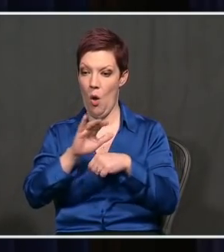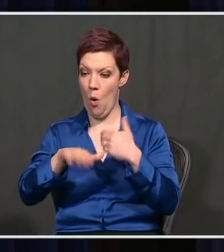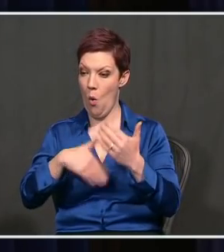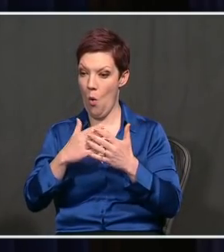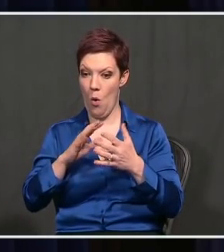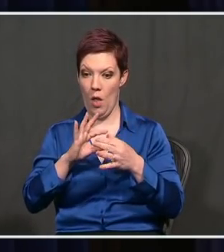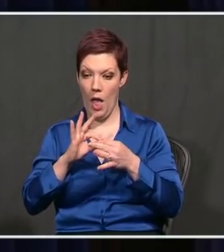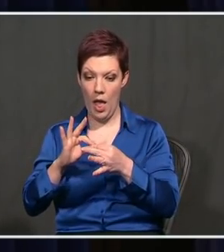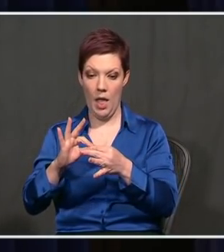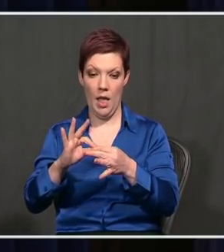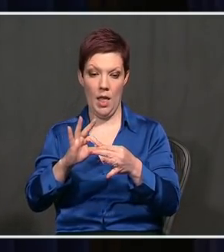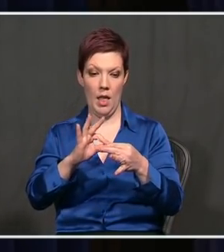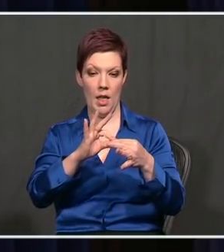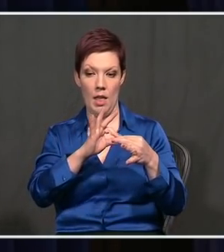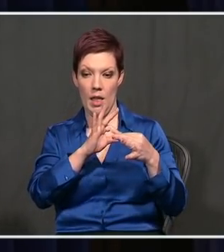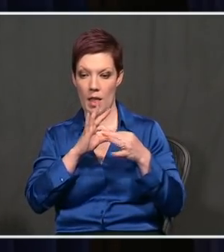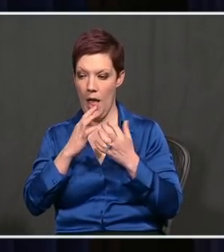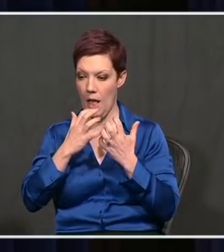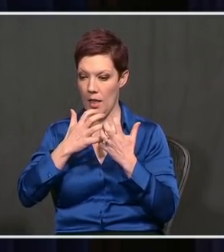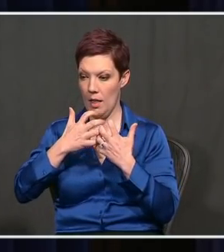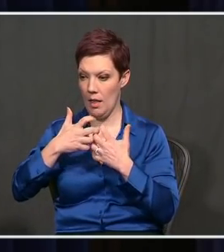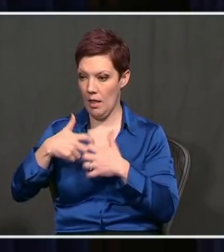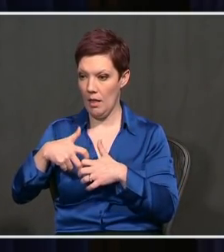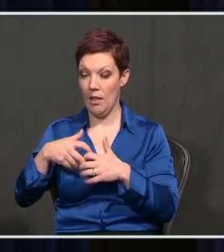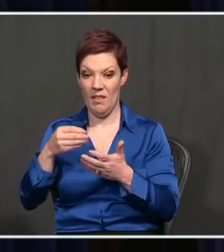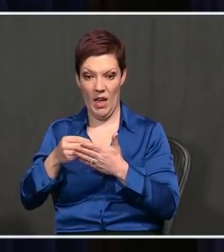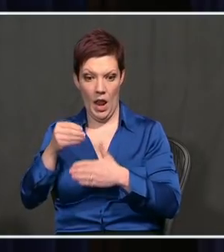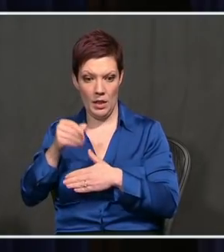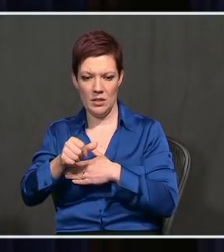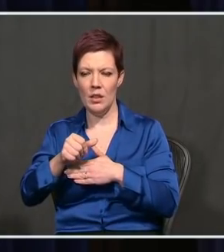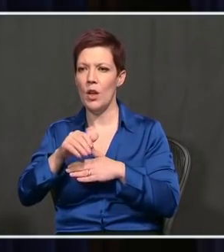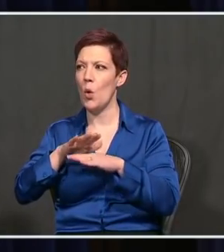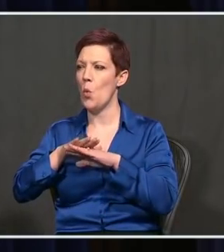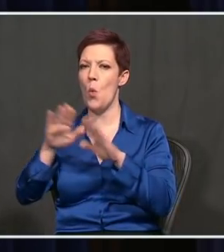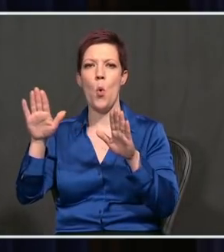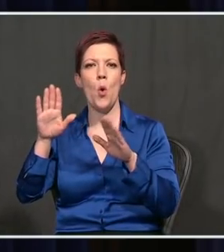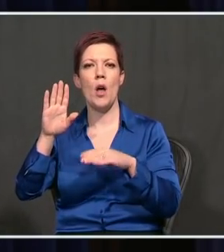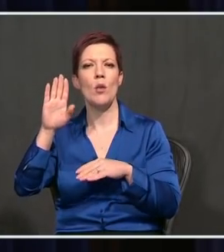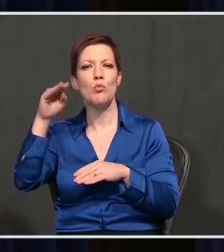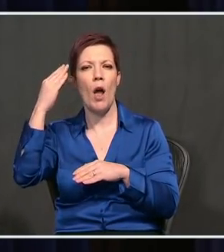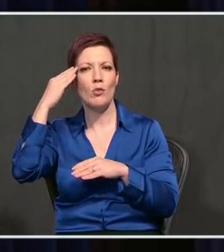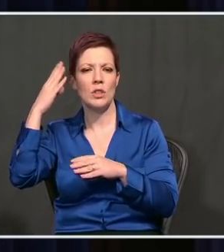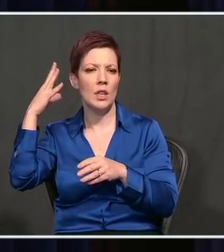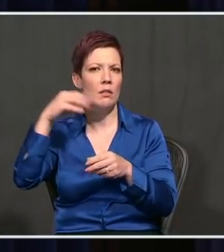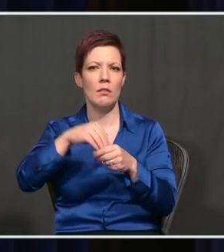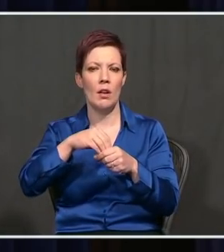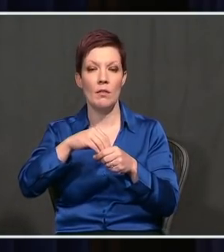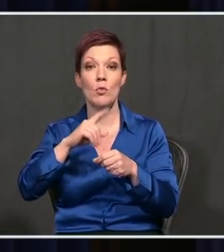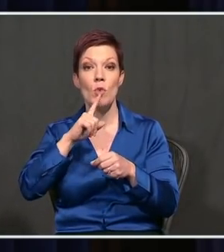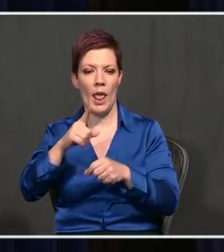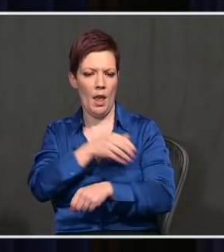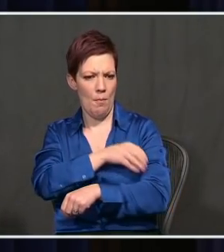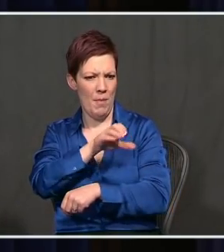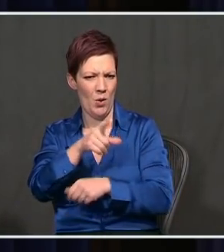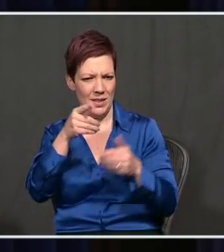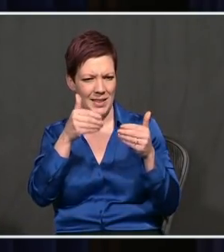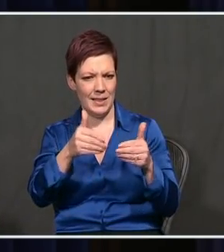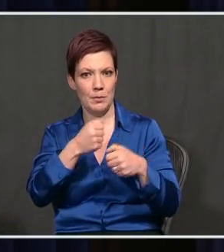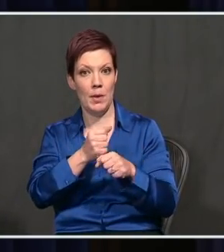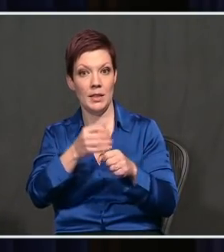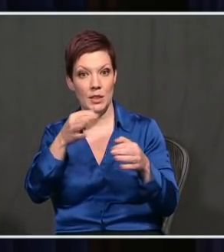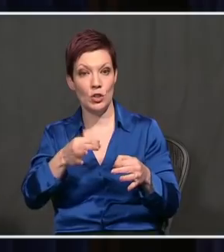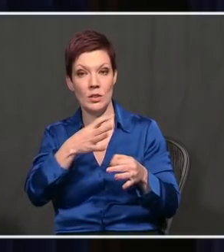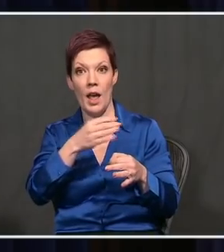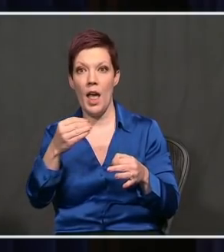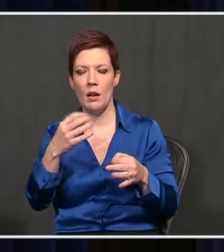put together, financed, freed from bureaucracy, and empowered to make decisions. And I have to say, it has